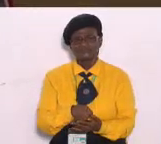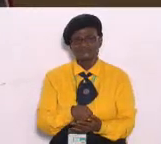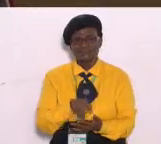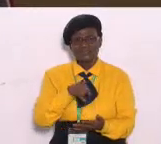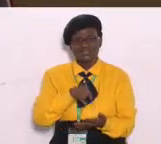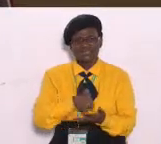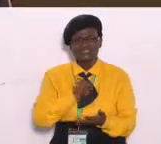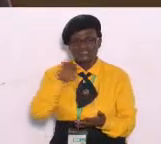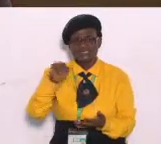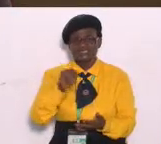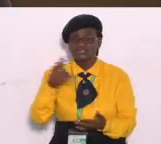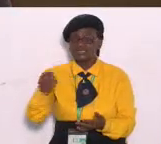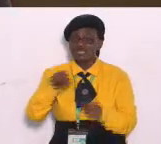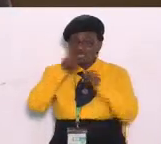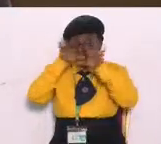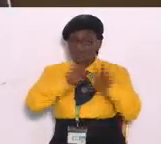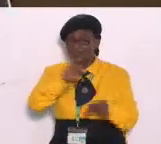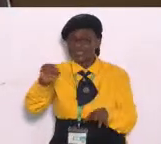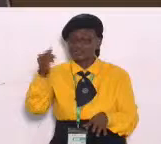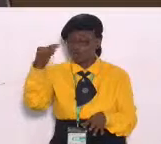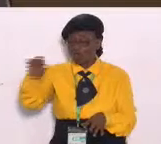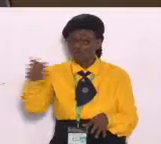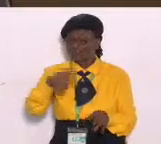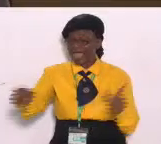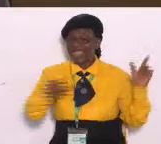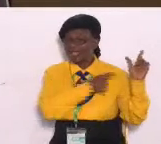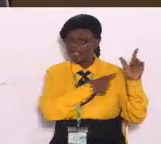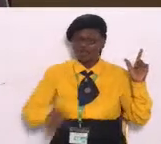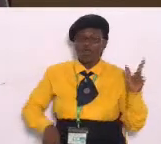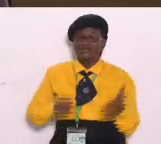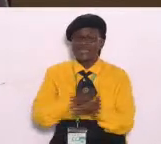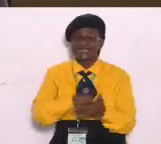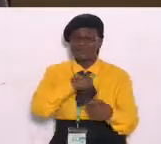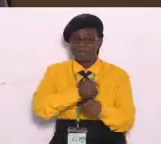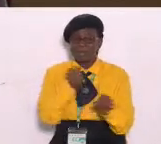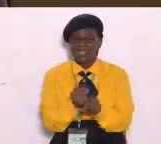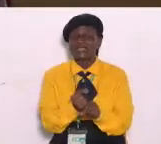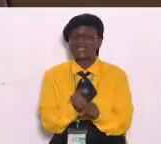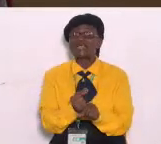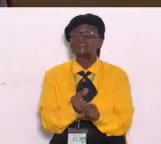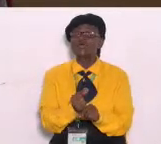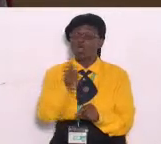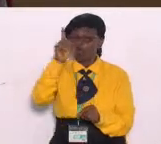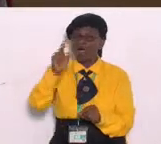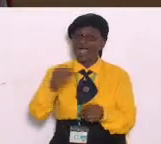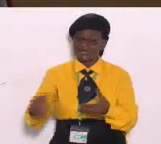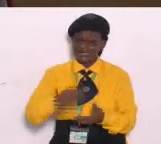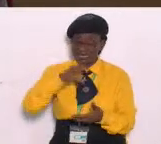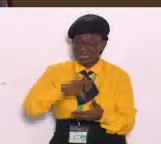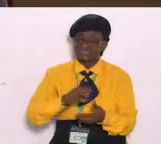It is the blessing of the Lord that maketh rich and addeth no sorrows.